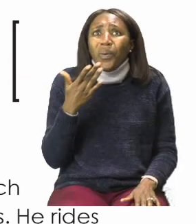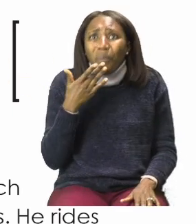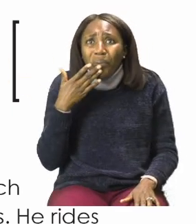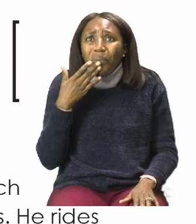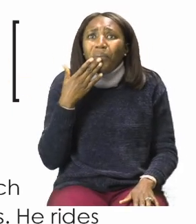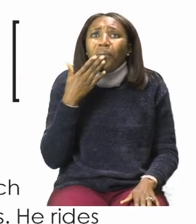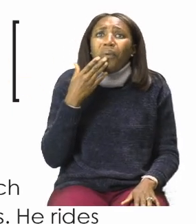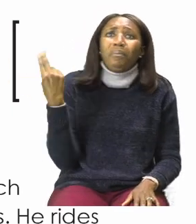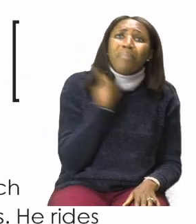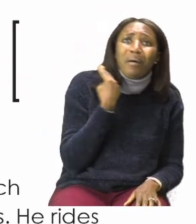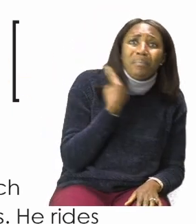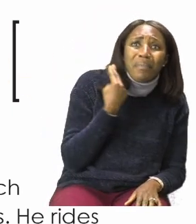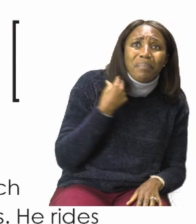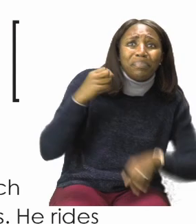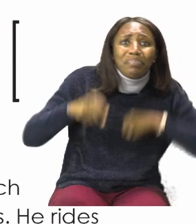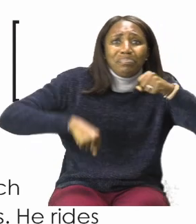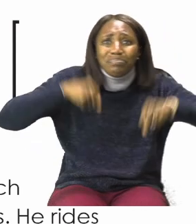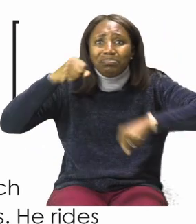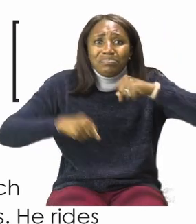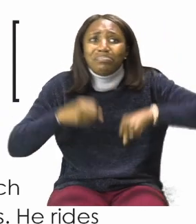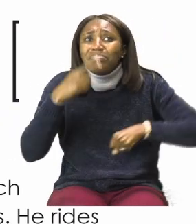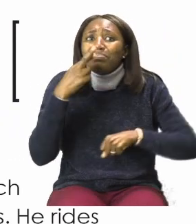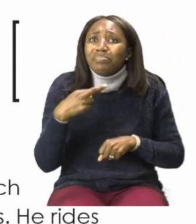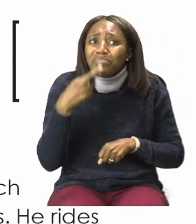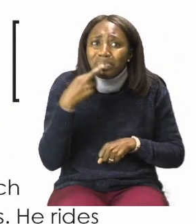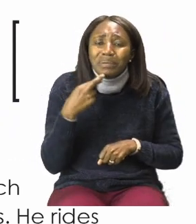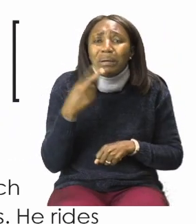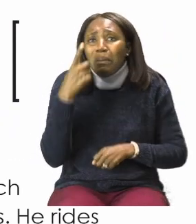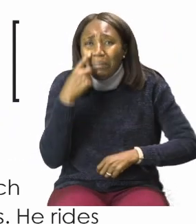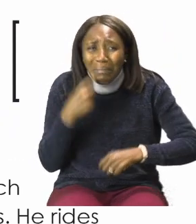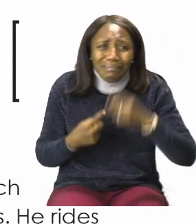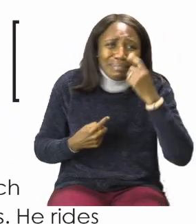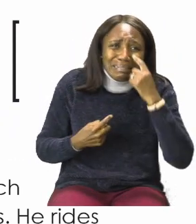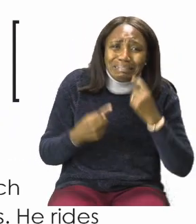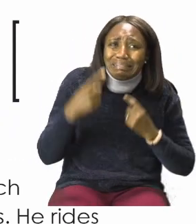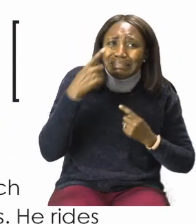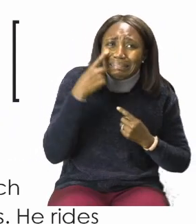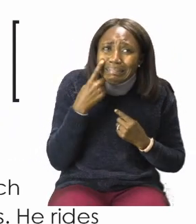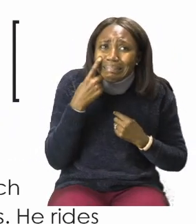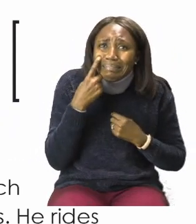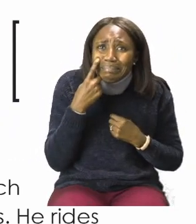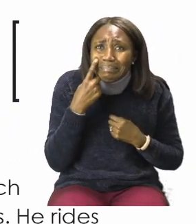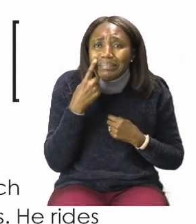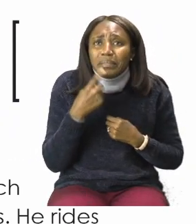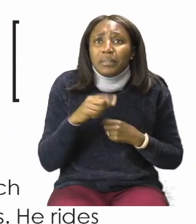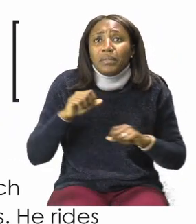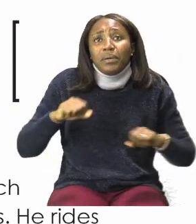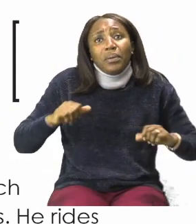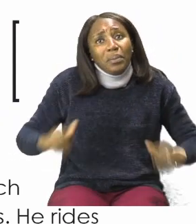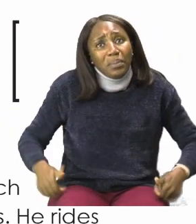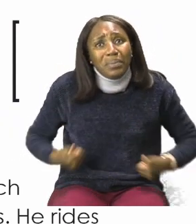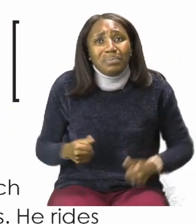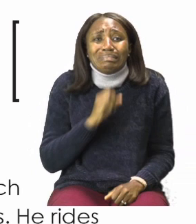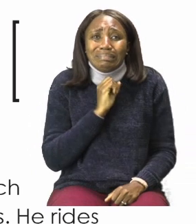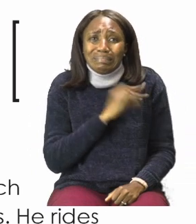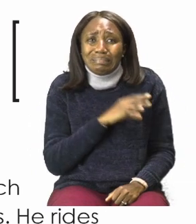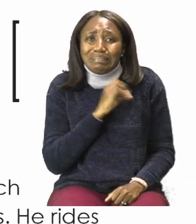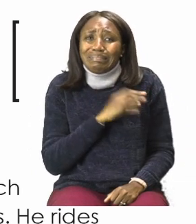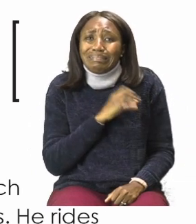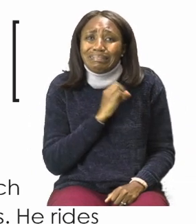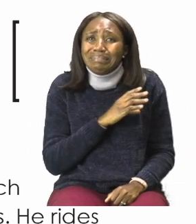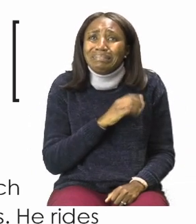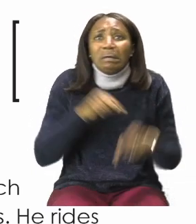has stolen my red bicycle! He cried. He was so afraid.